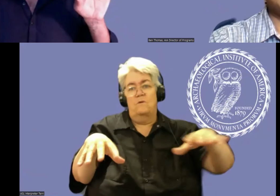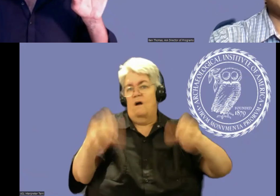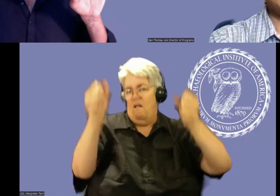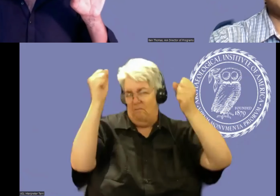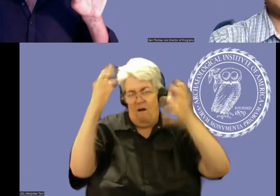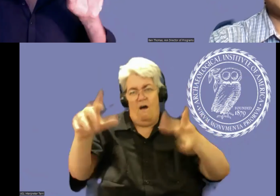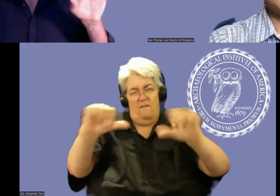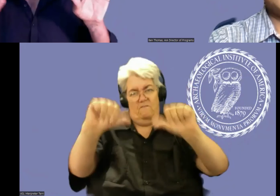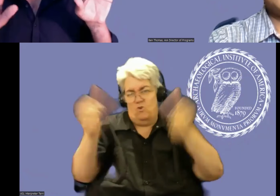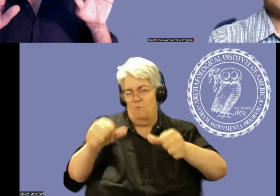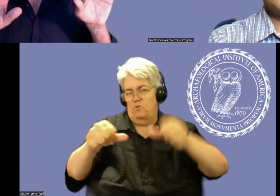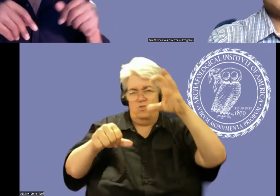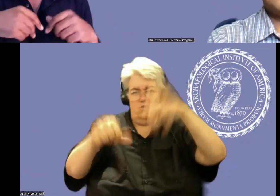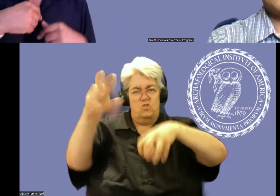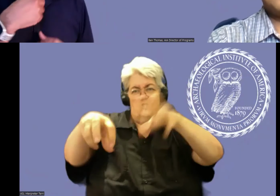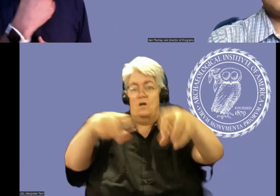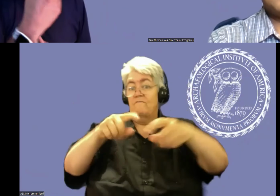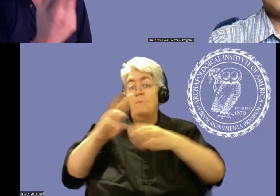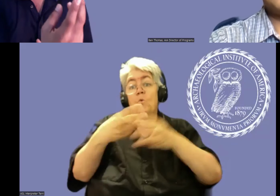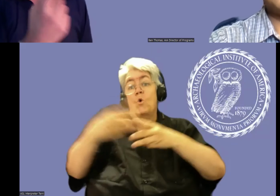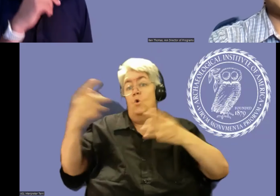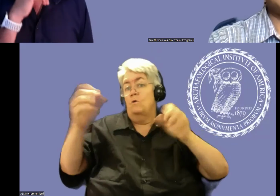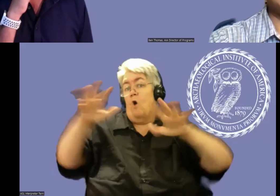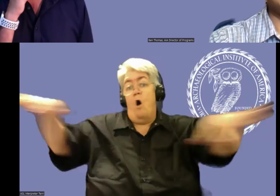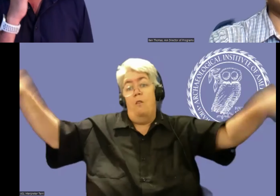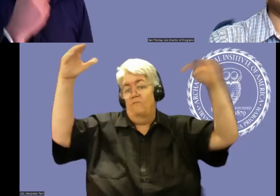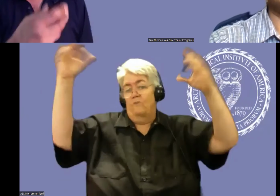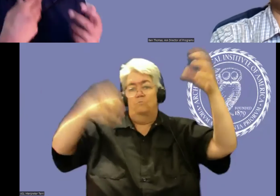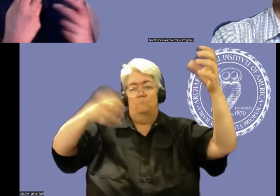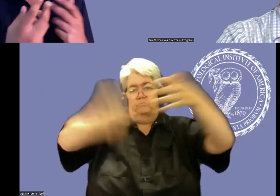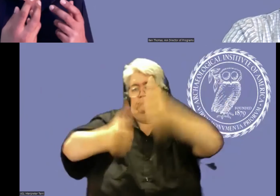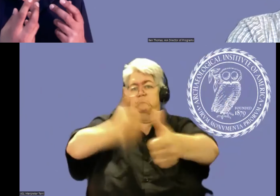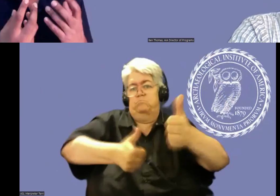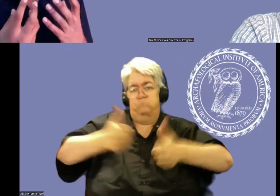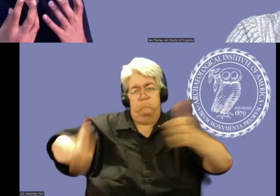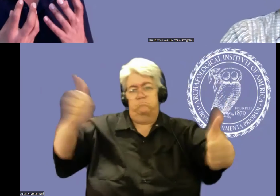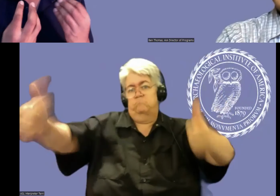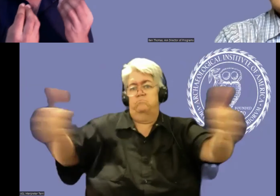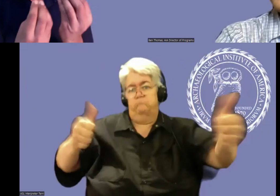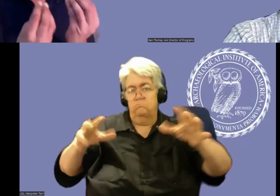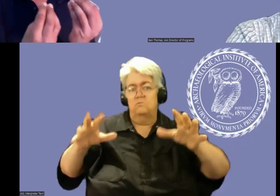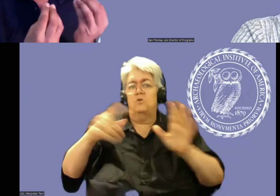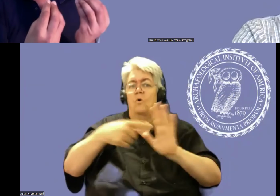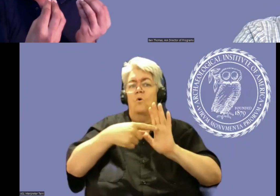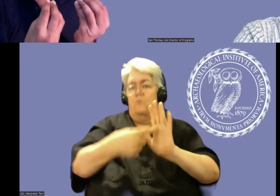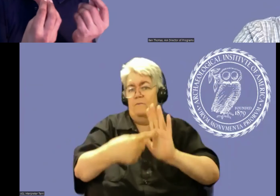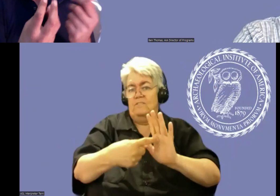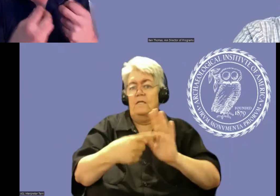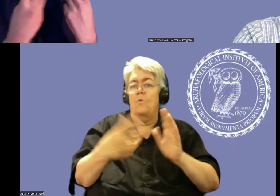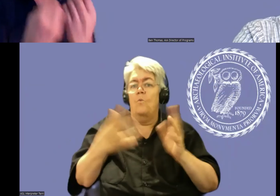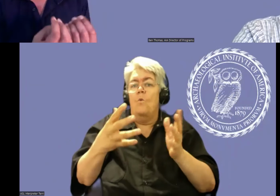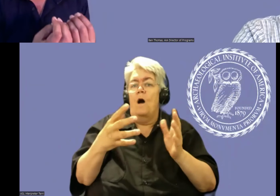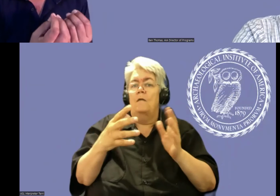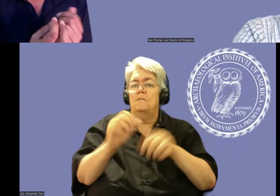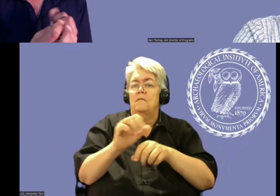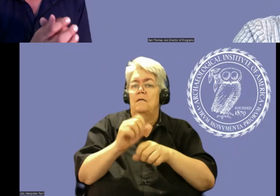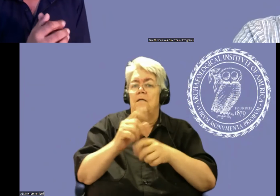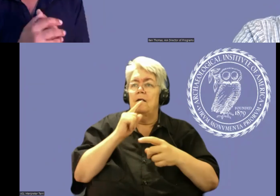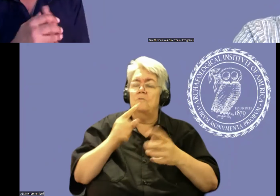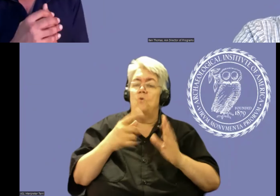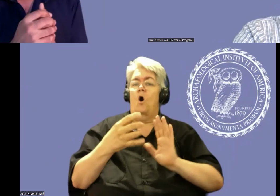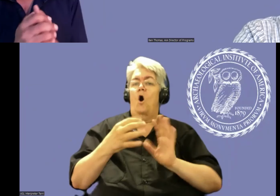sculptures from around the world, in fact, um, uh, sort of representing what enslavement, you know, artistically